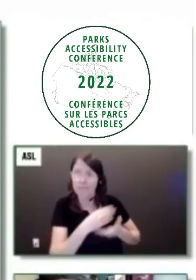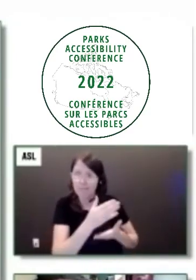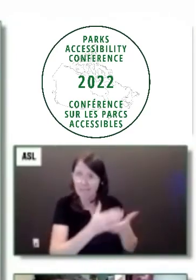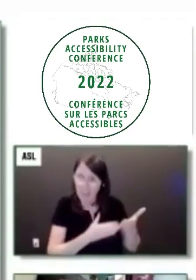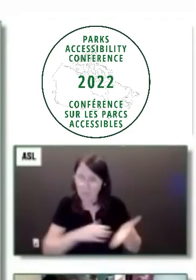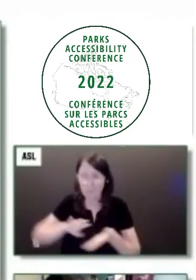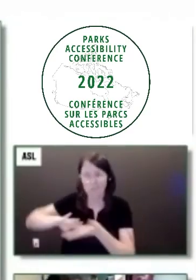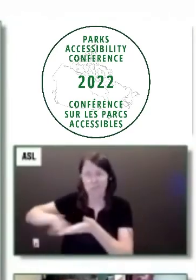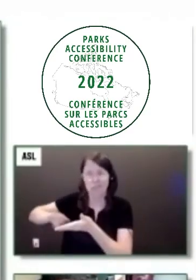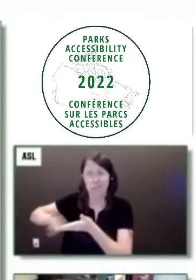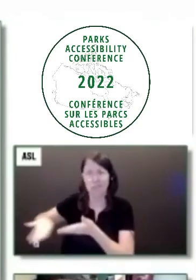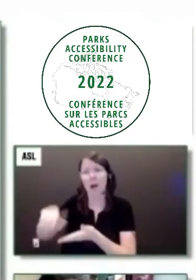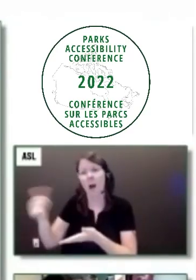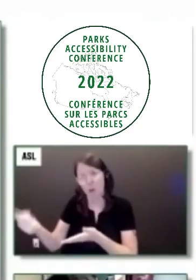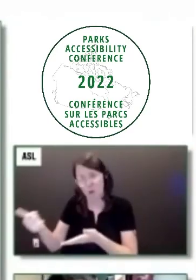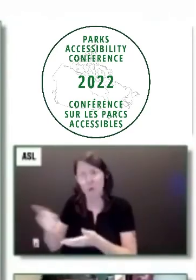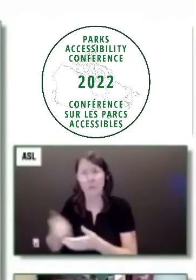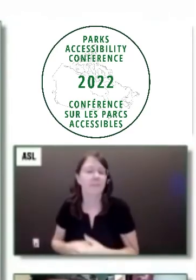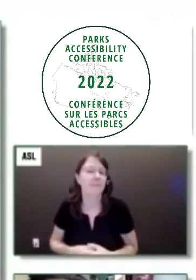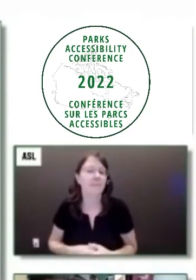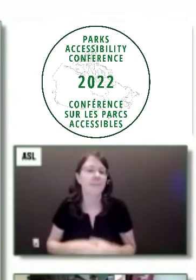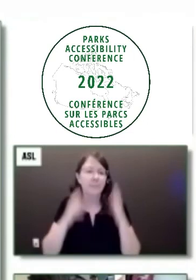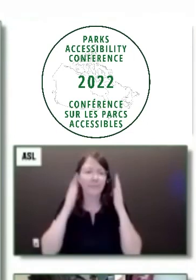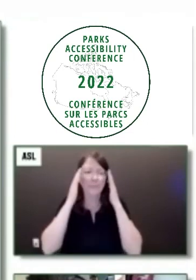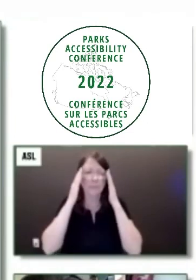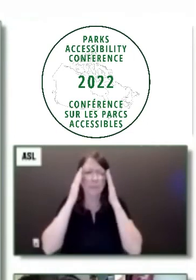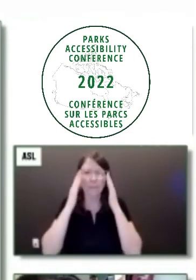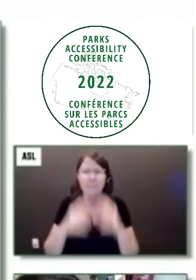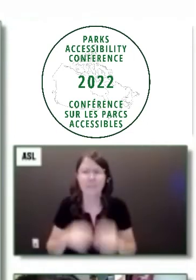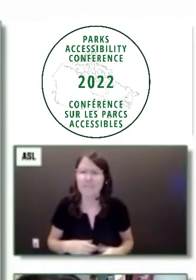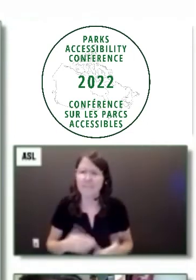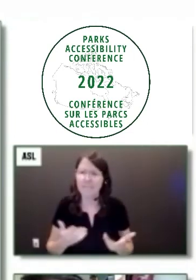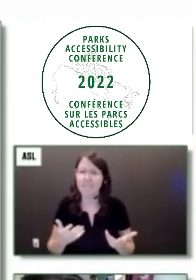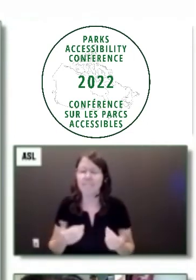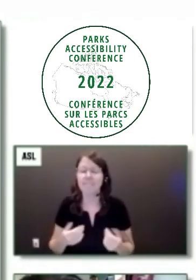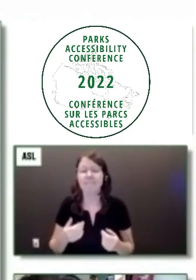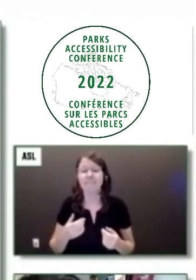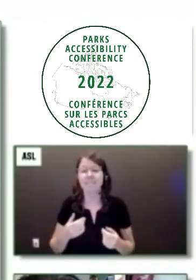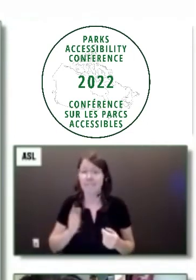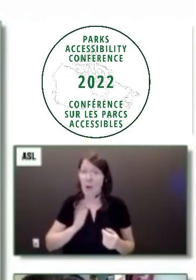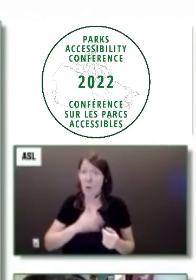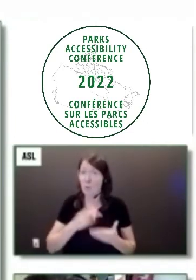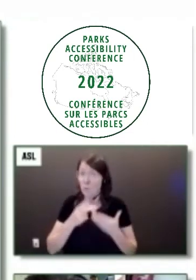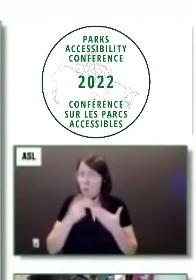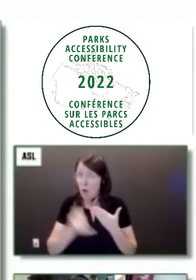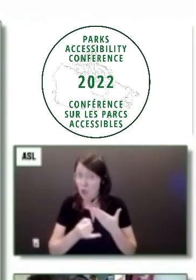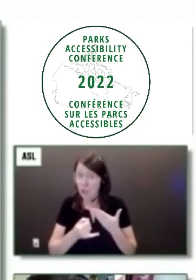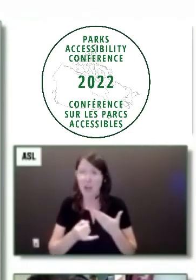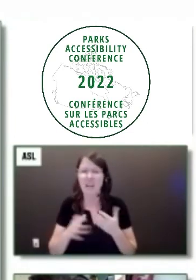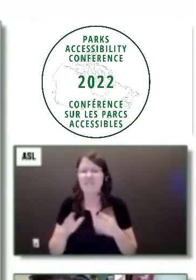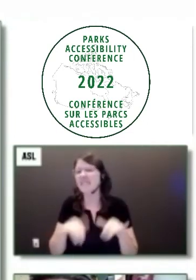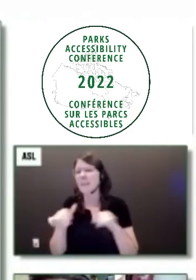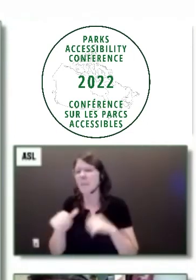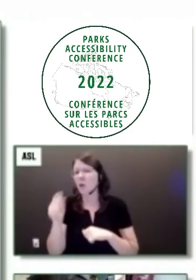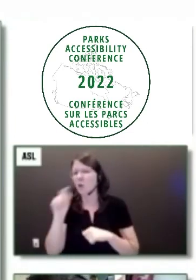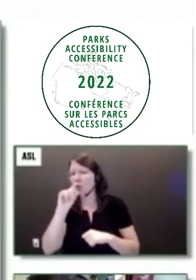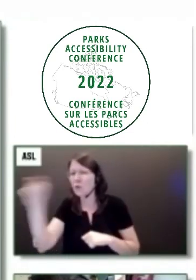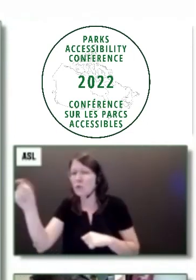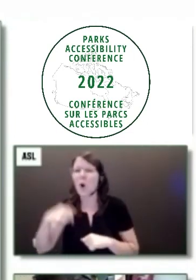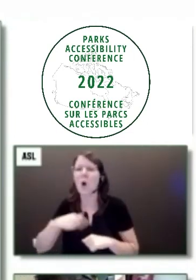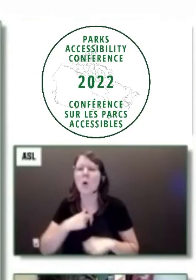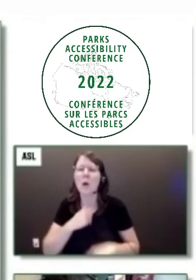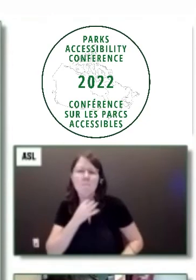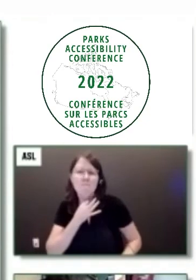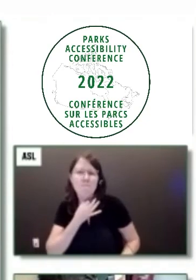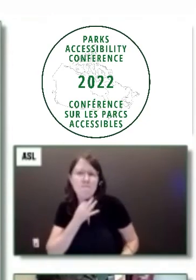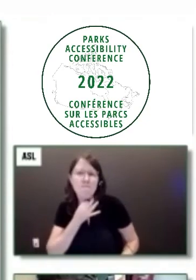So as part of the Nature for All project, we were interested in exploring how some of these views on accessibility might be represented